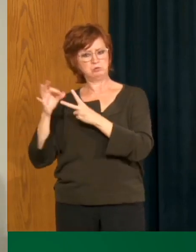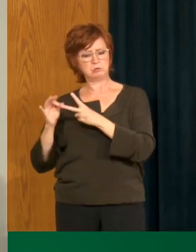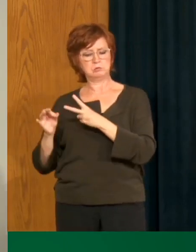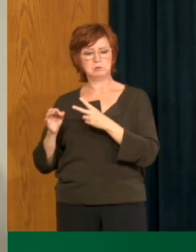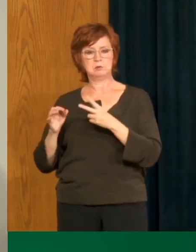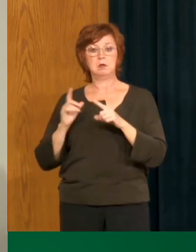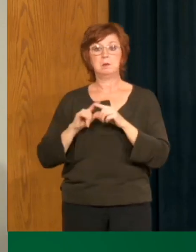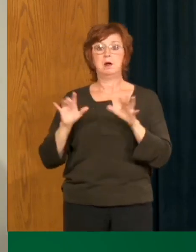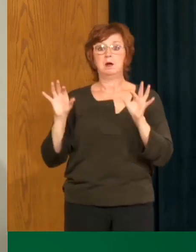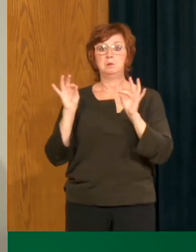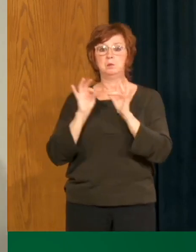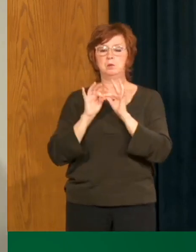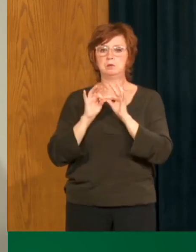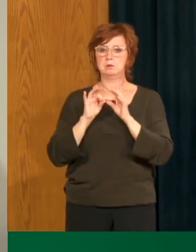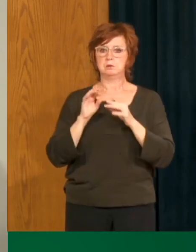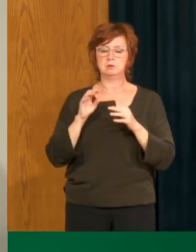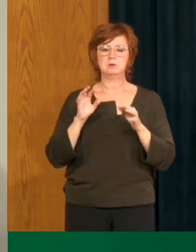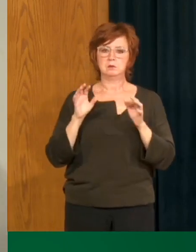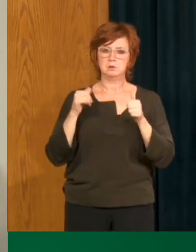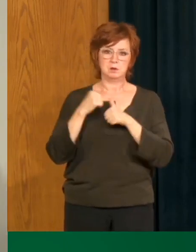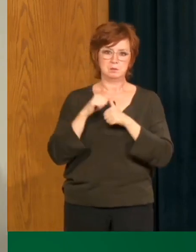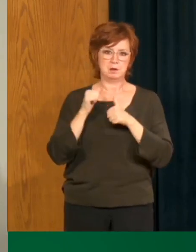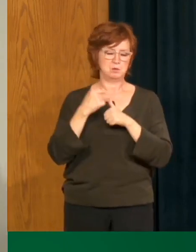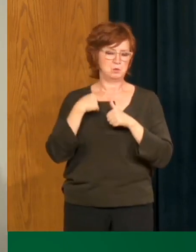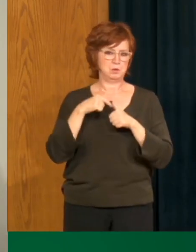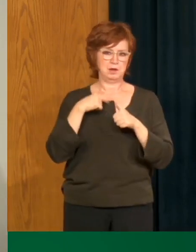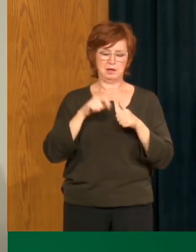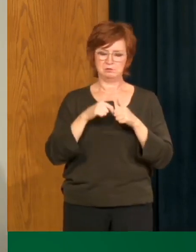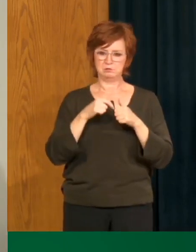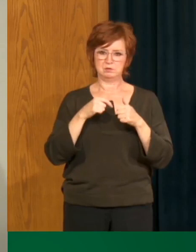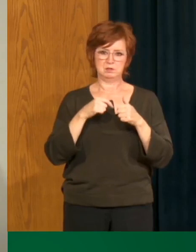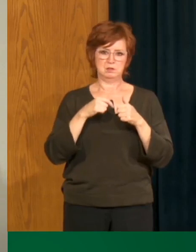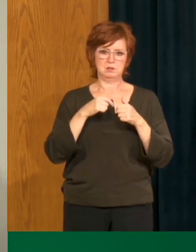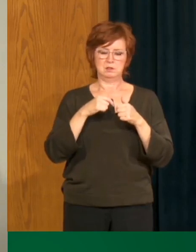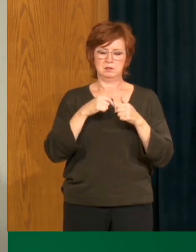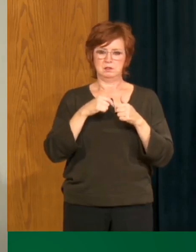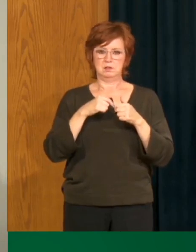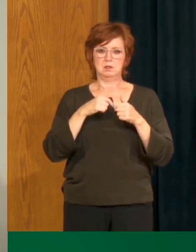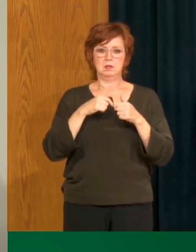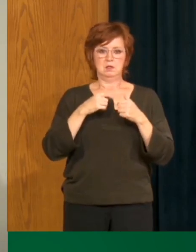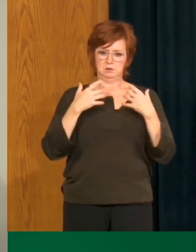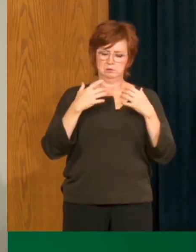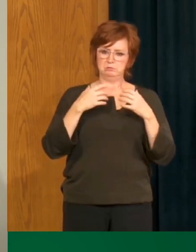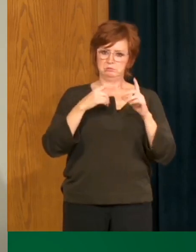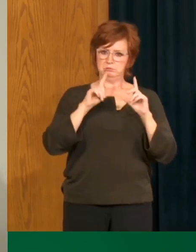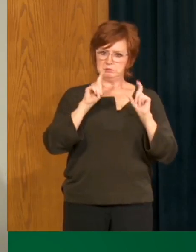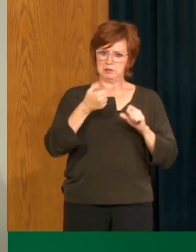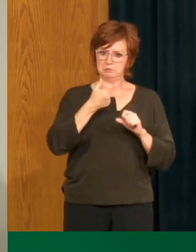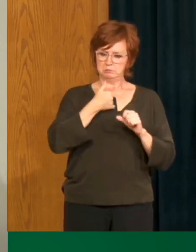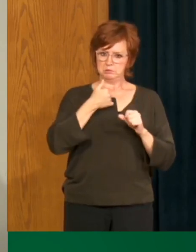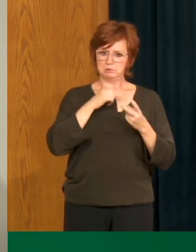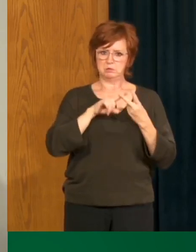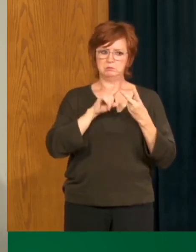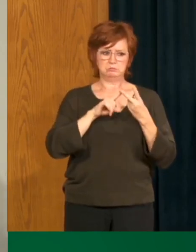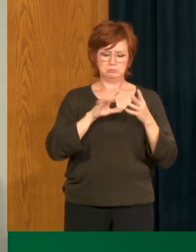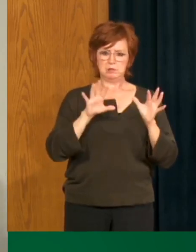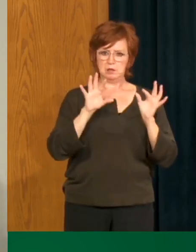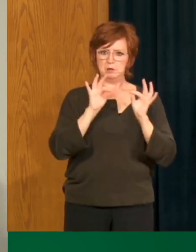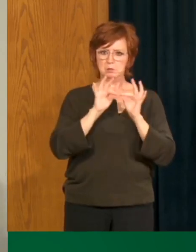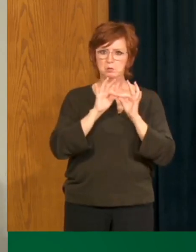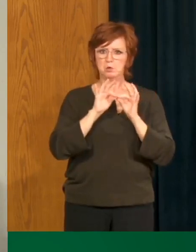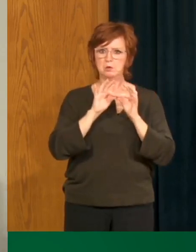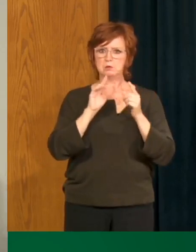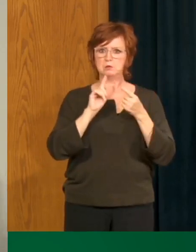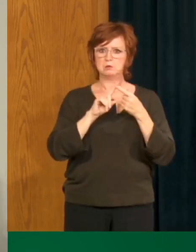to get tested ourselves. We expect not to get stigmatized if we test positive as individuals or communities or